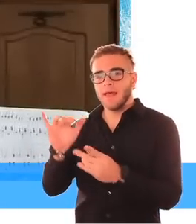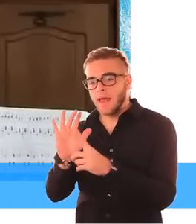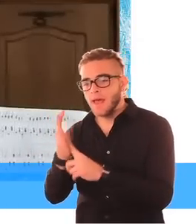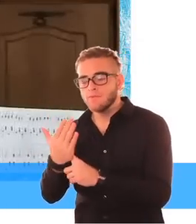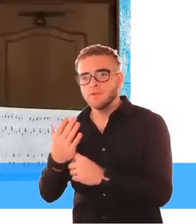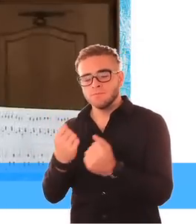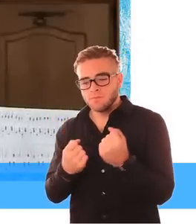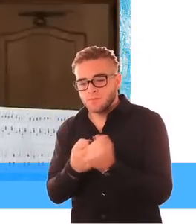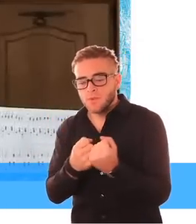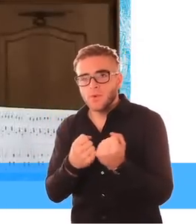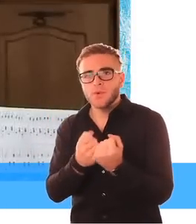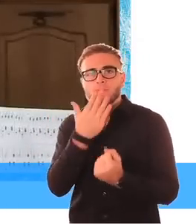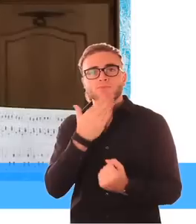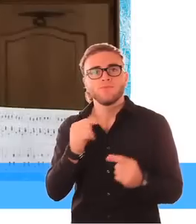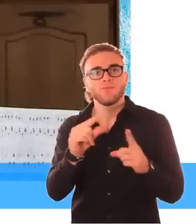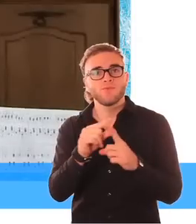The family atmosphere,